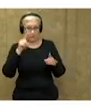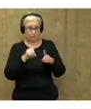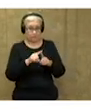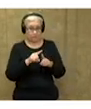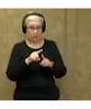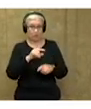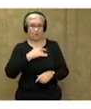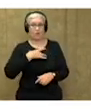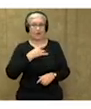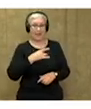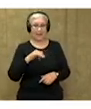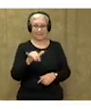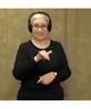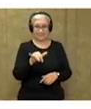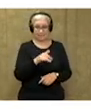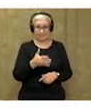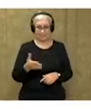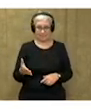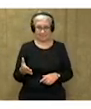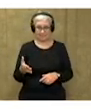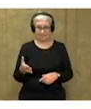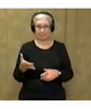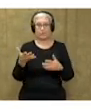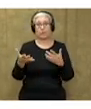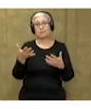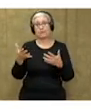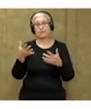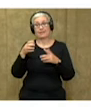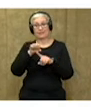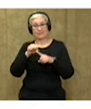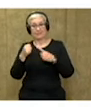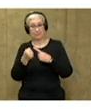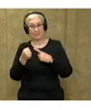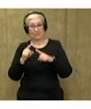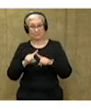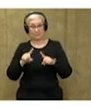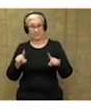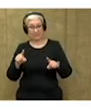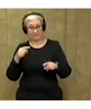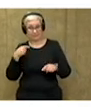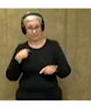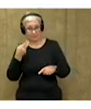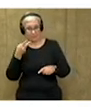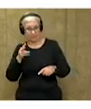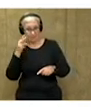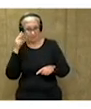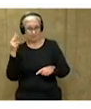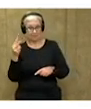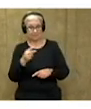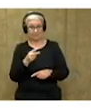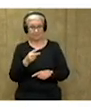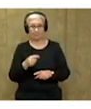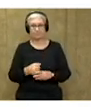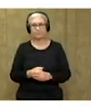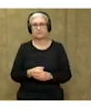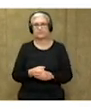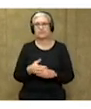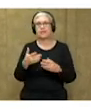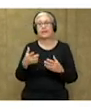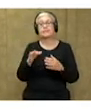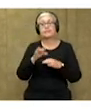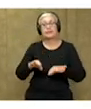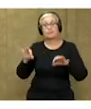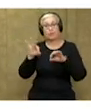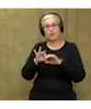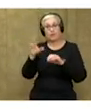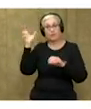things that you like, or maybe I saw the situation a little different. It's very important to understand how the other person views the situation